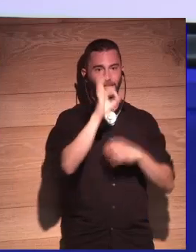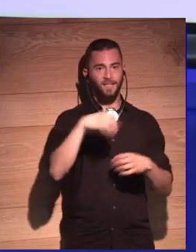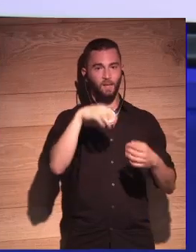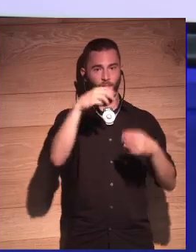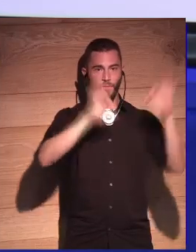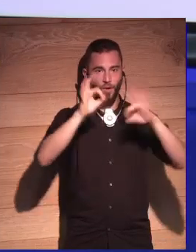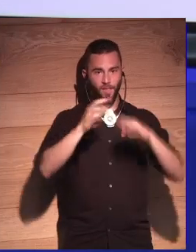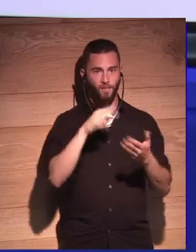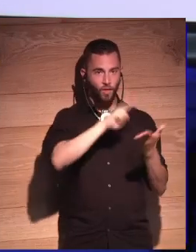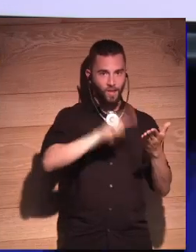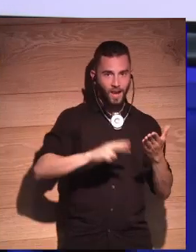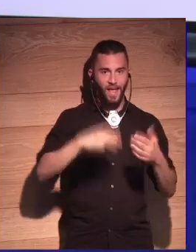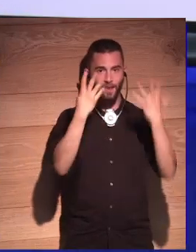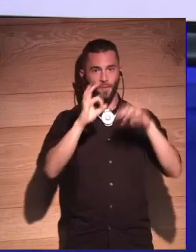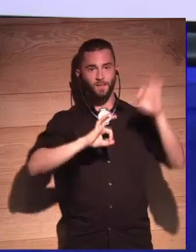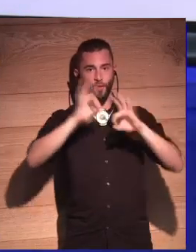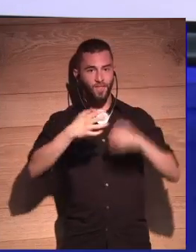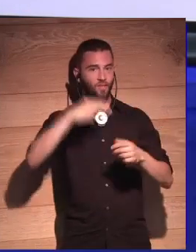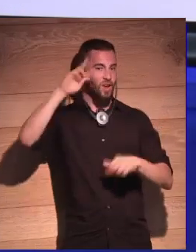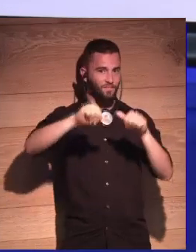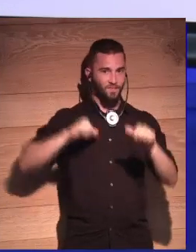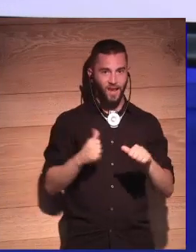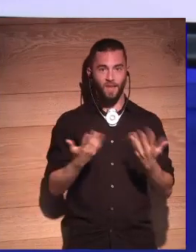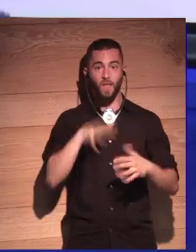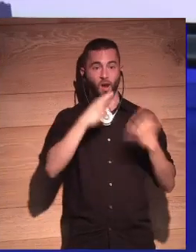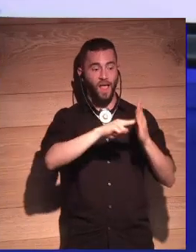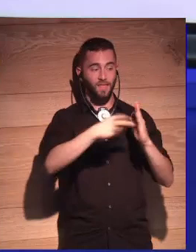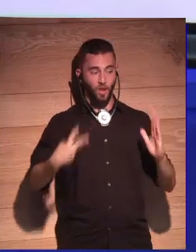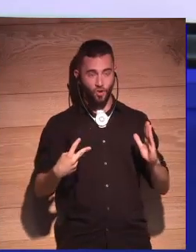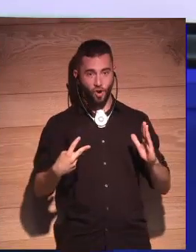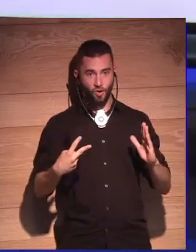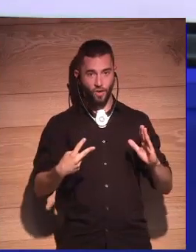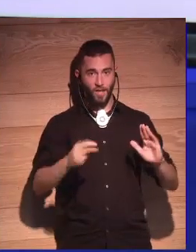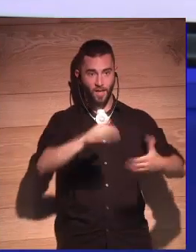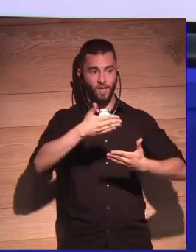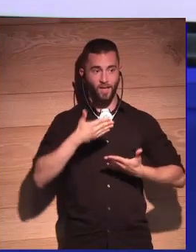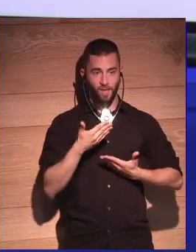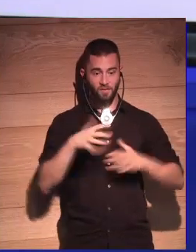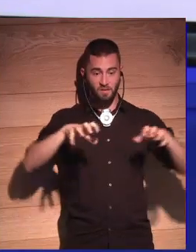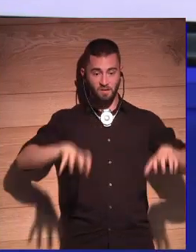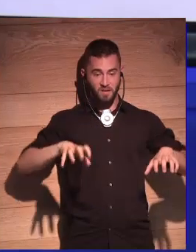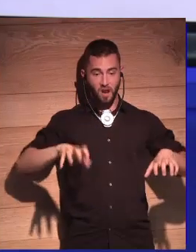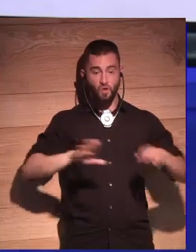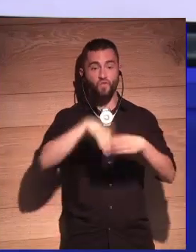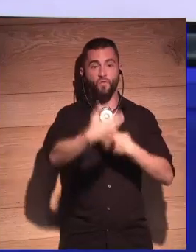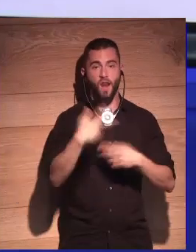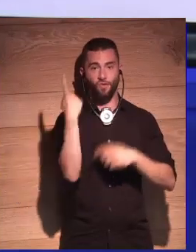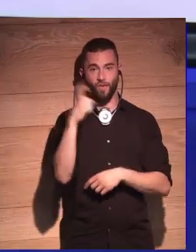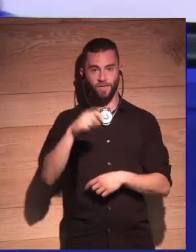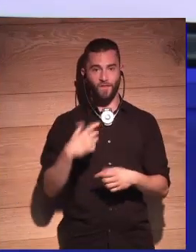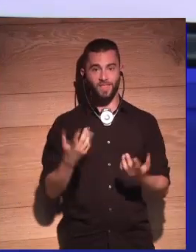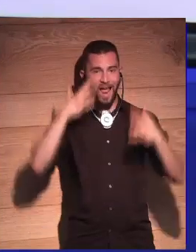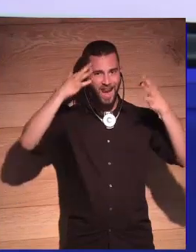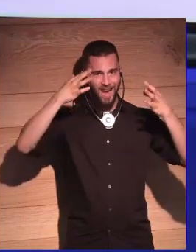teacher, expert in teaching, said that people only remember 20% of what they hear, 30% of what they read, and 90%